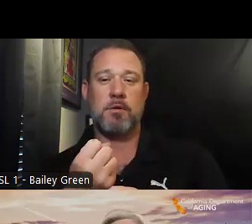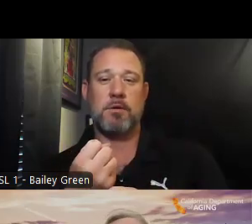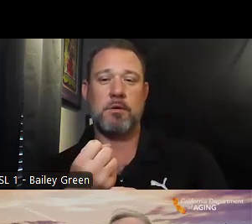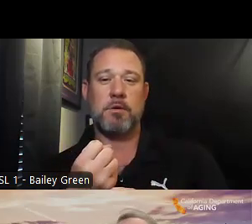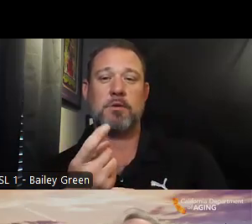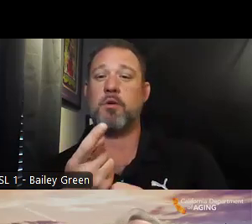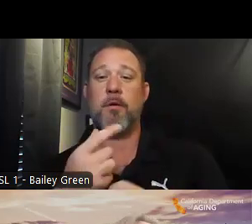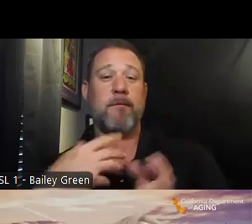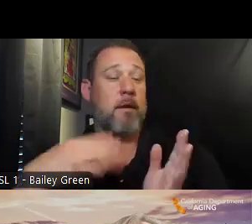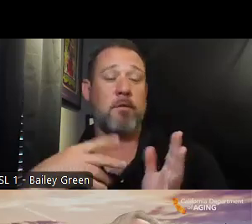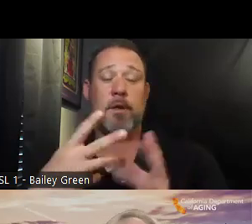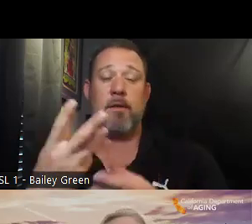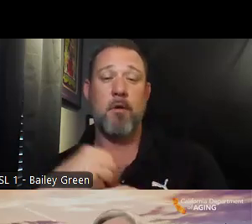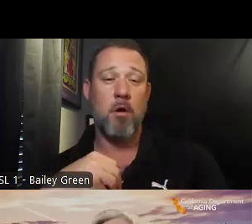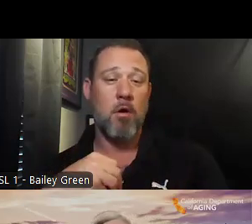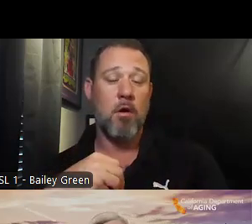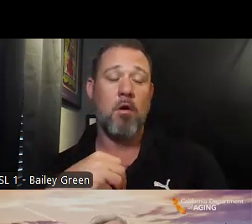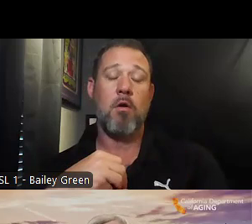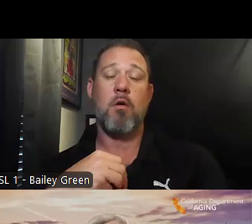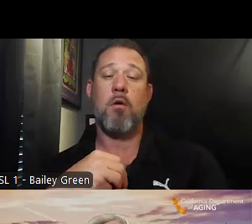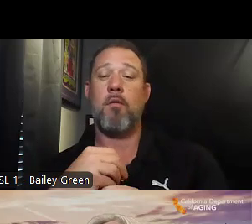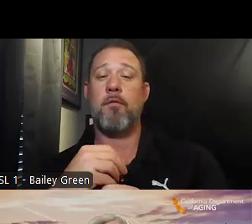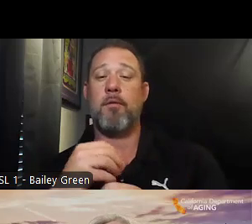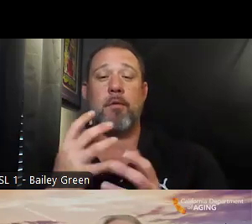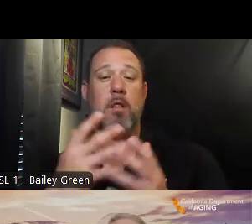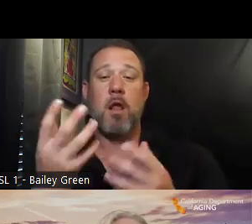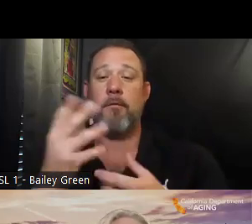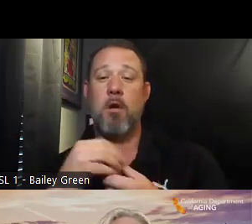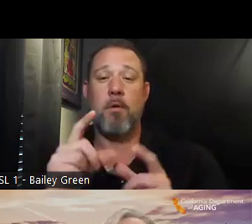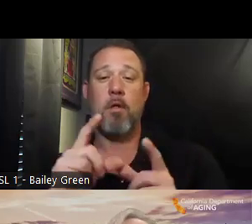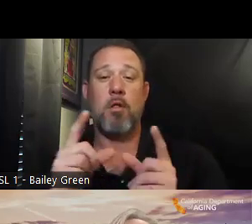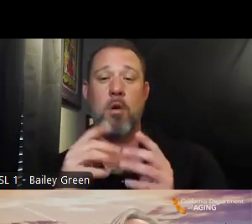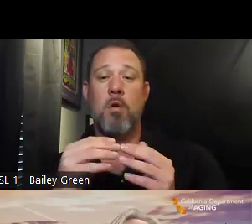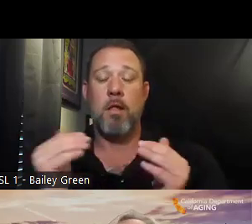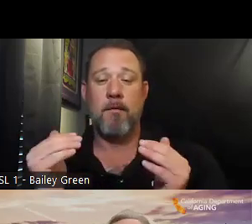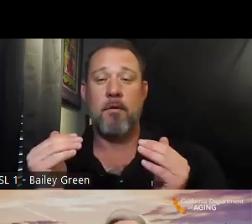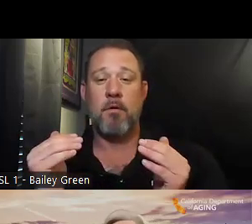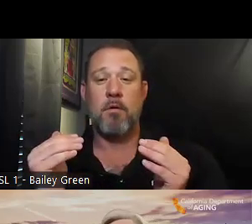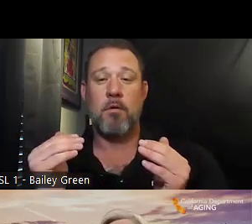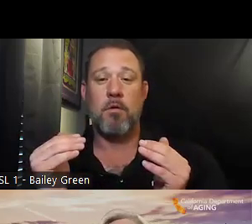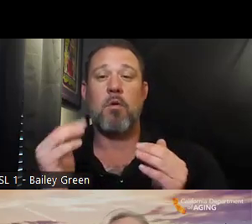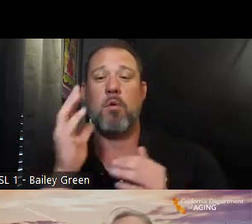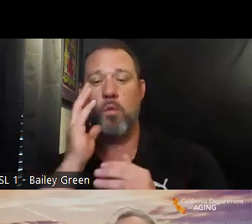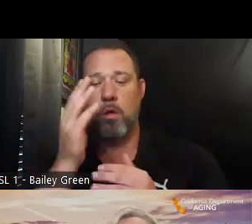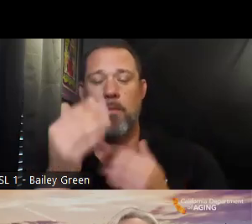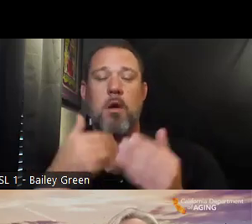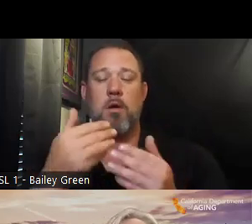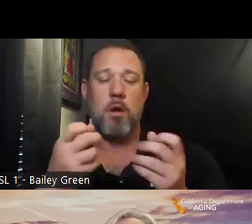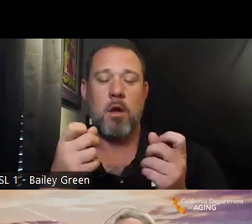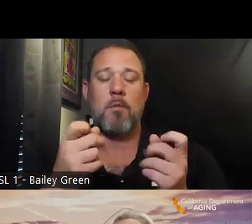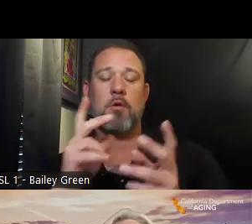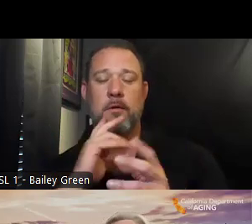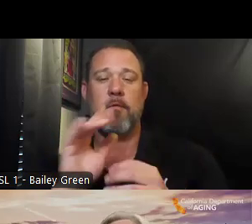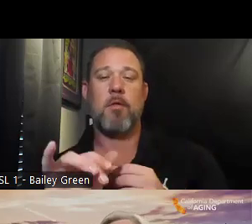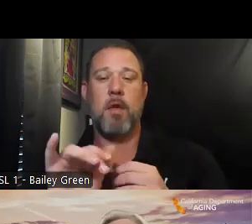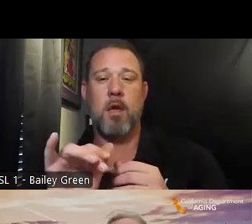you haven't been involved and there hasn't been a lot of involvement at the local level, there will be ongoing opportunities for that.